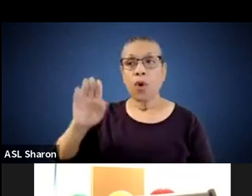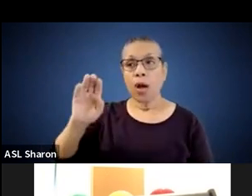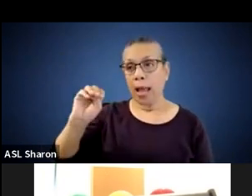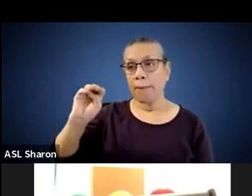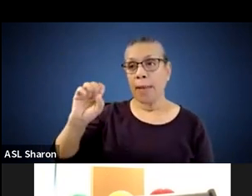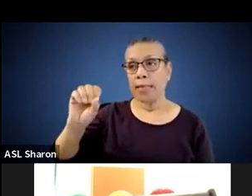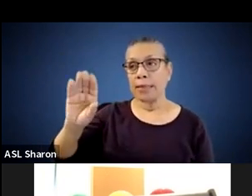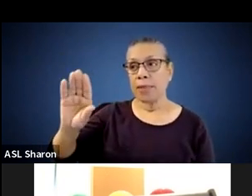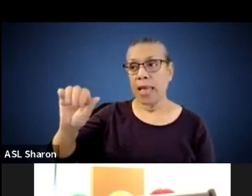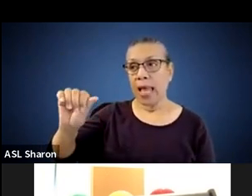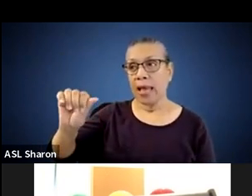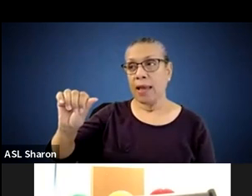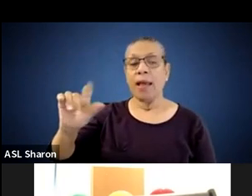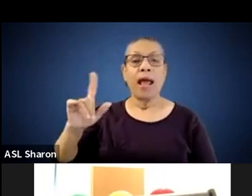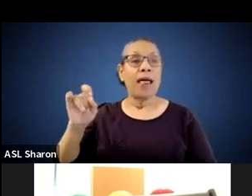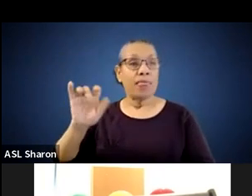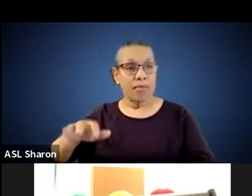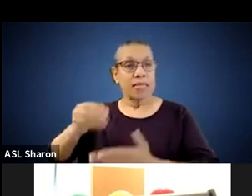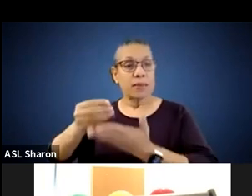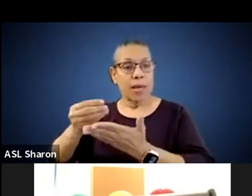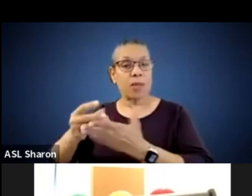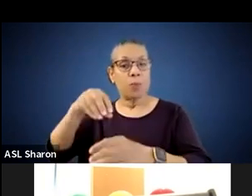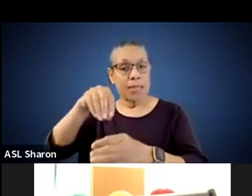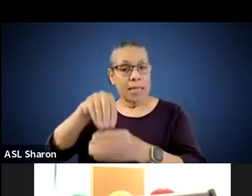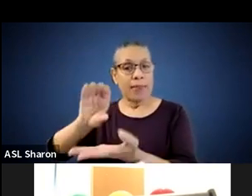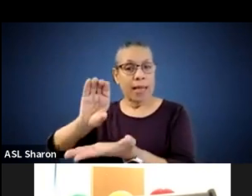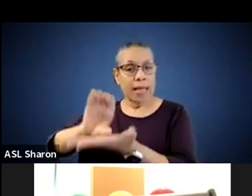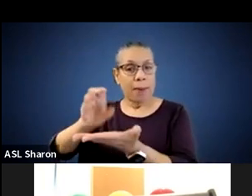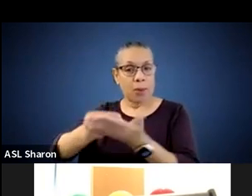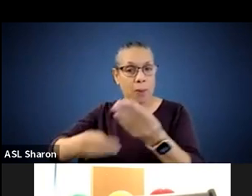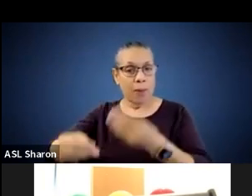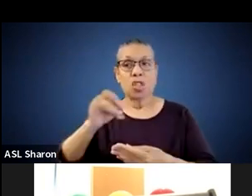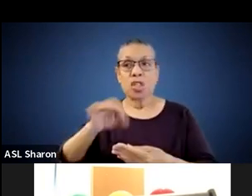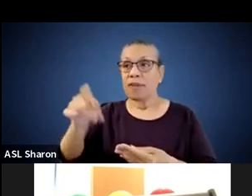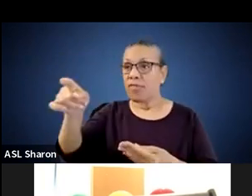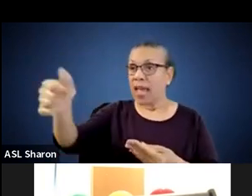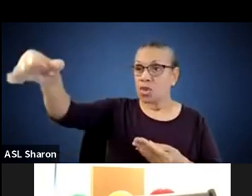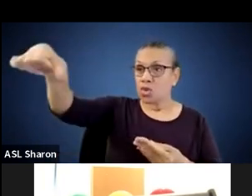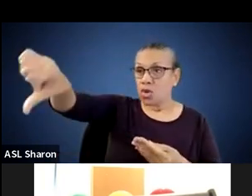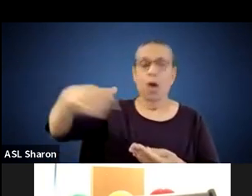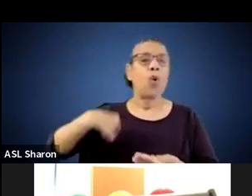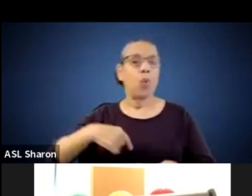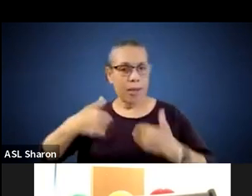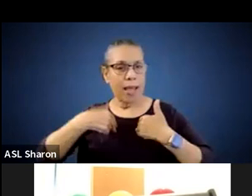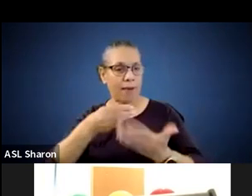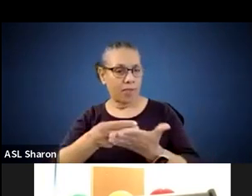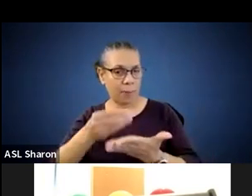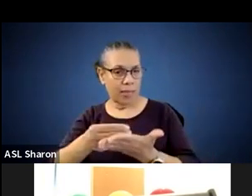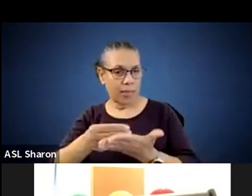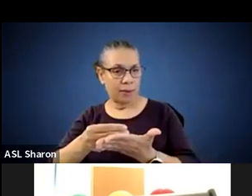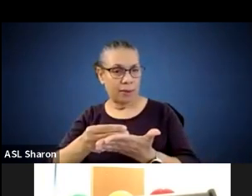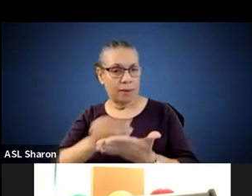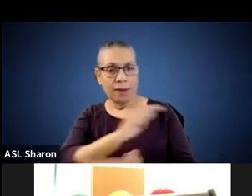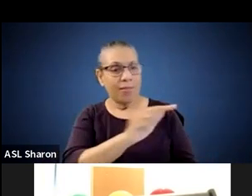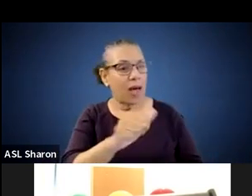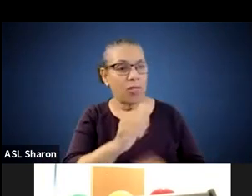is will eventually make its way into our capital budget in case we don't get it because that's not the certainty the other communities had you know